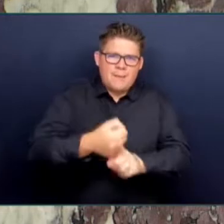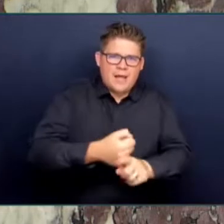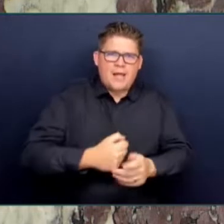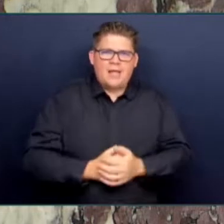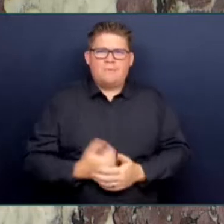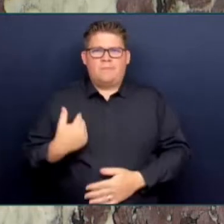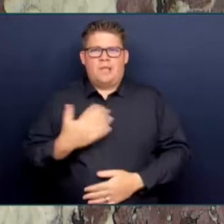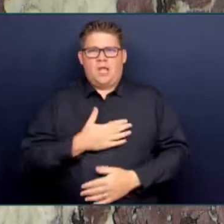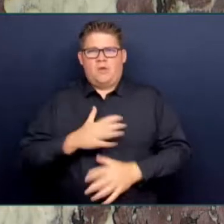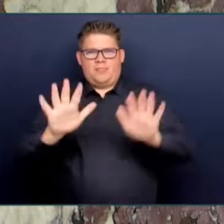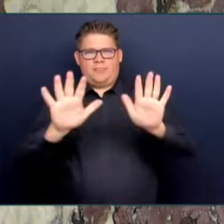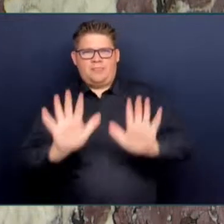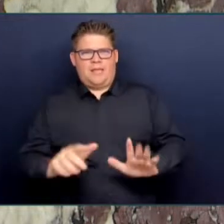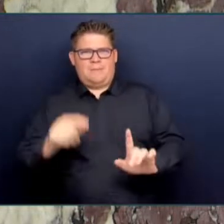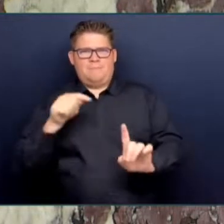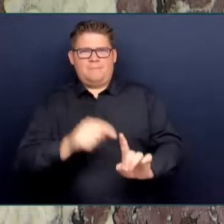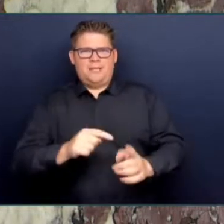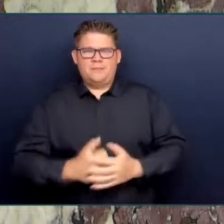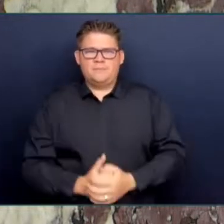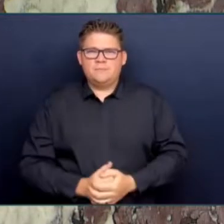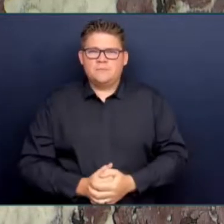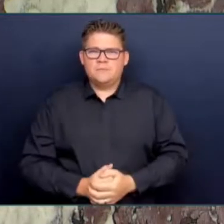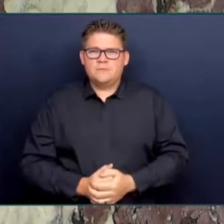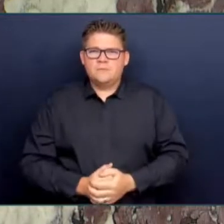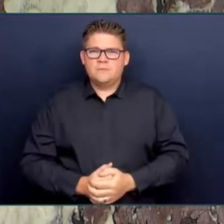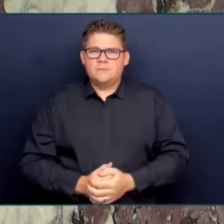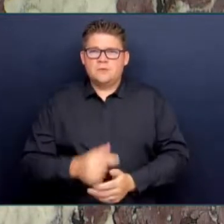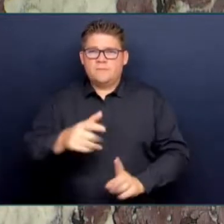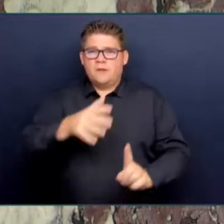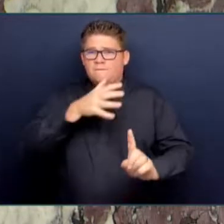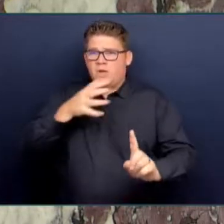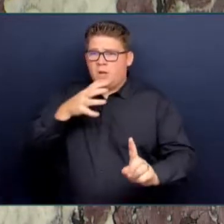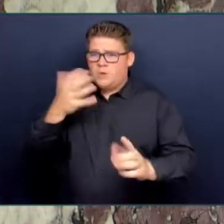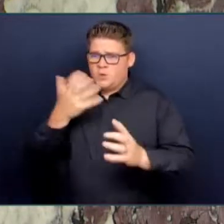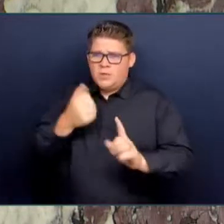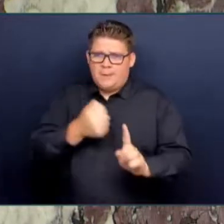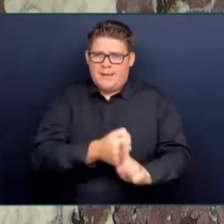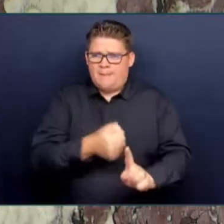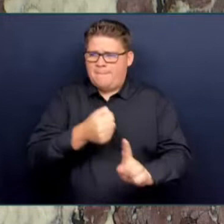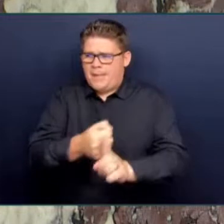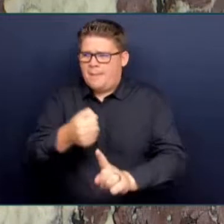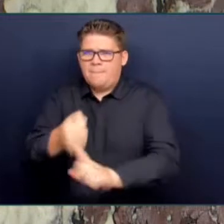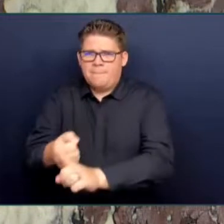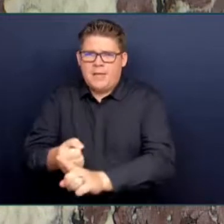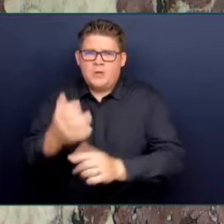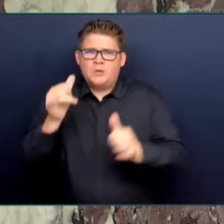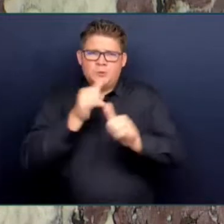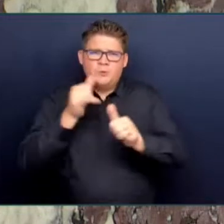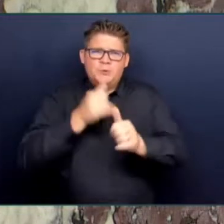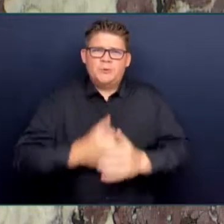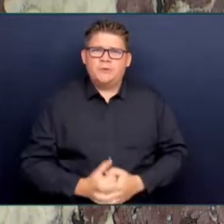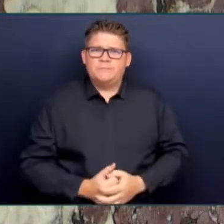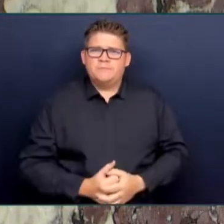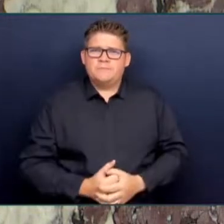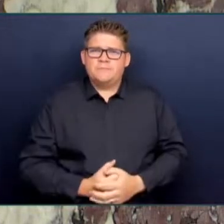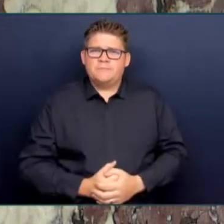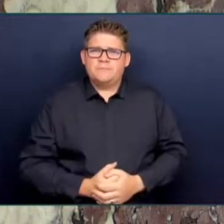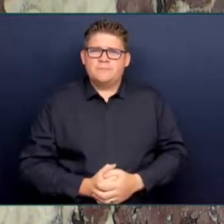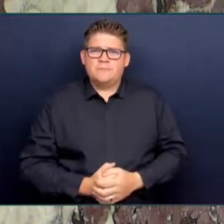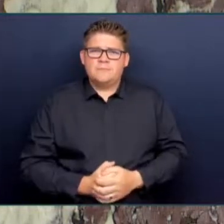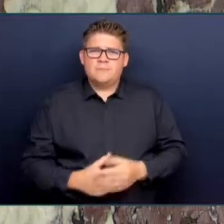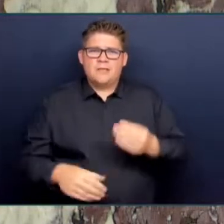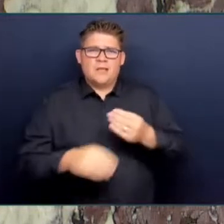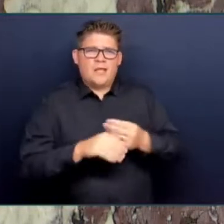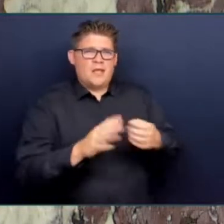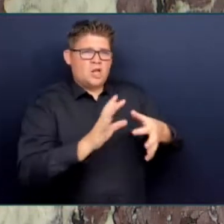and the ways that farmers are being affected. But I can also tell the member that there has been some